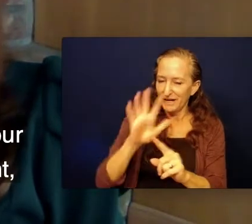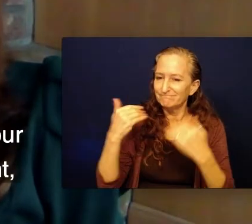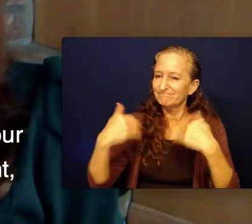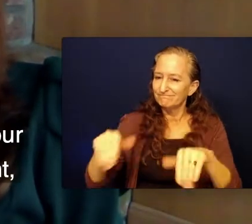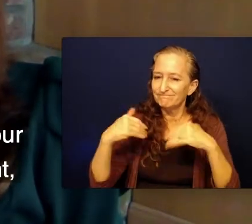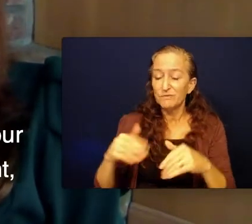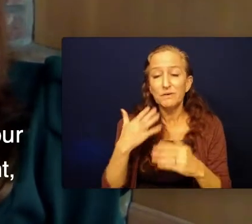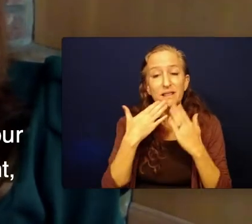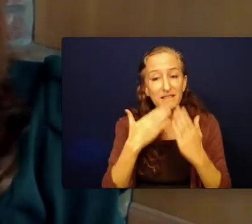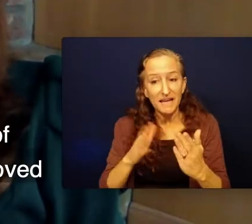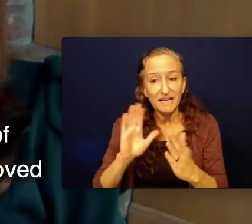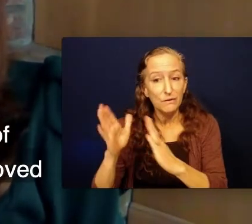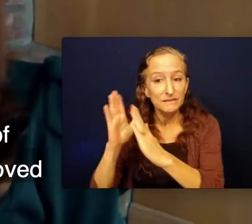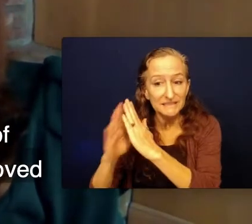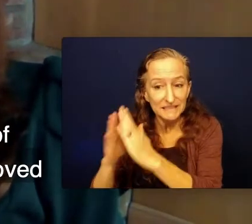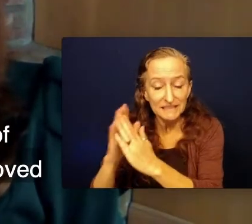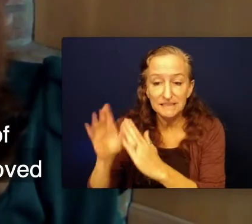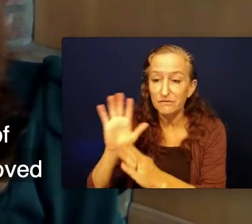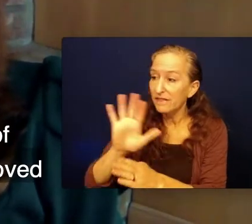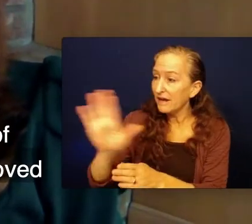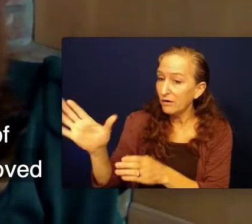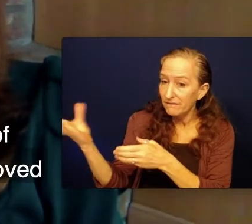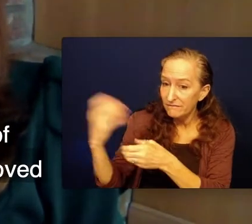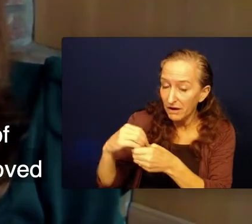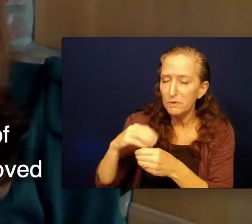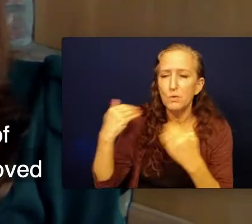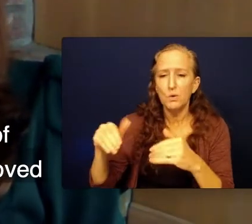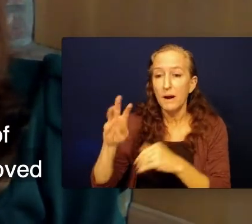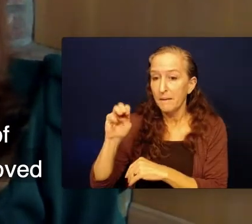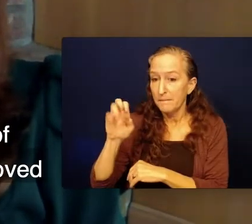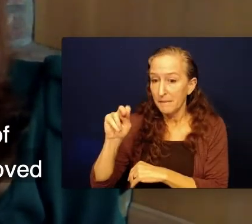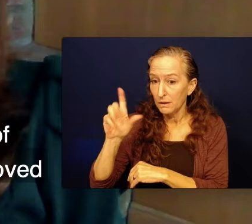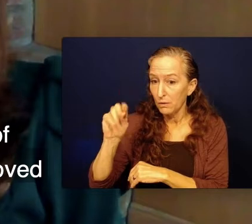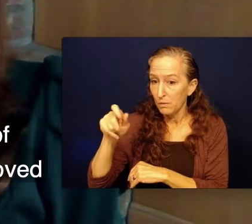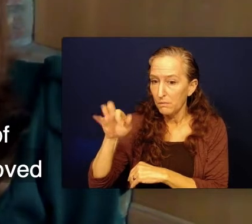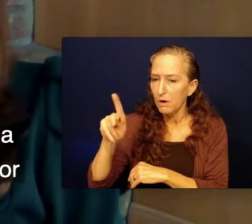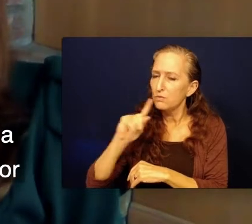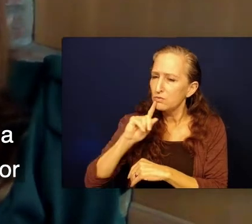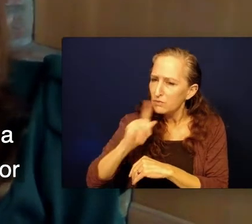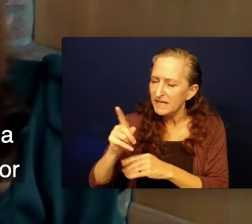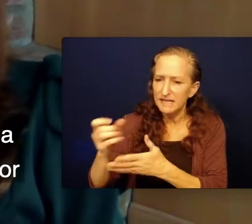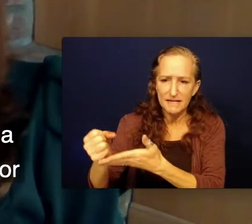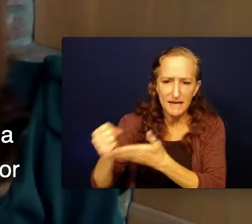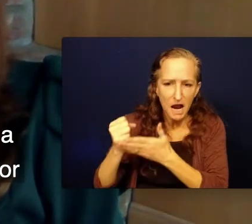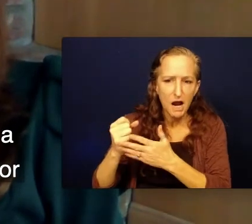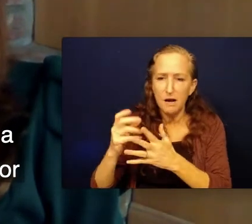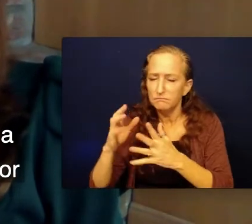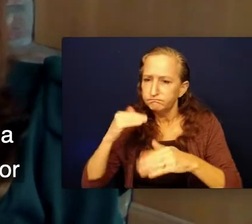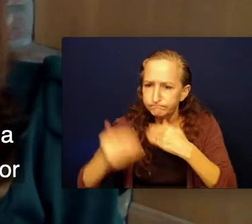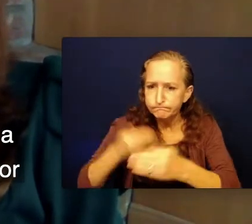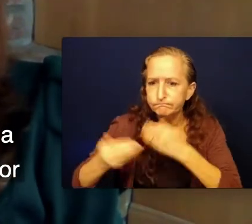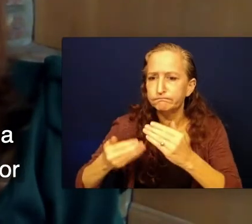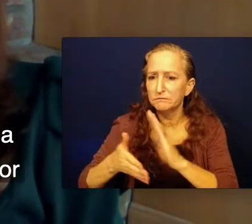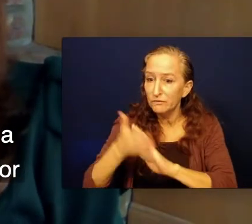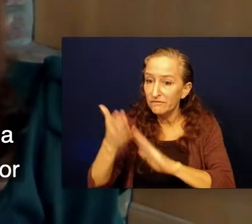cities for their involvement, and particularly the city of Menlo Park, which really moved the needle in developing a building